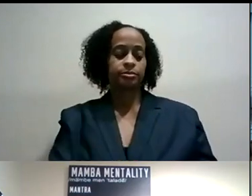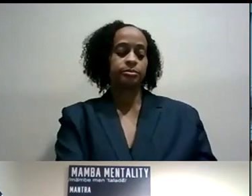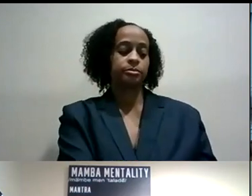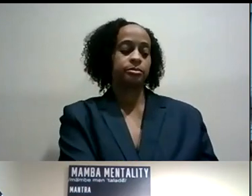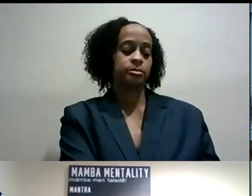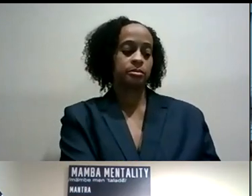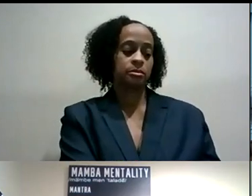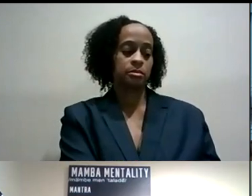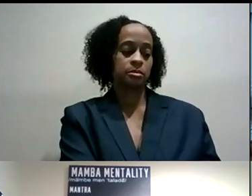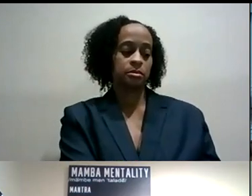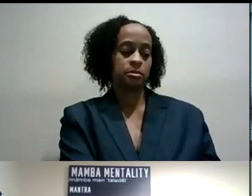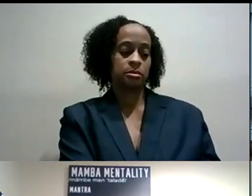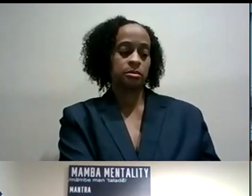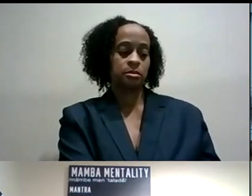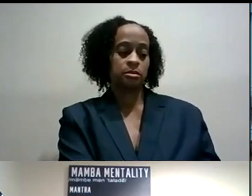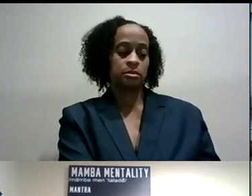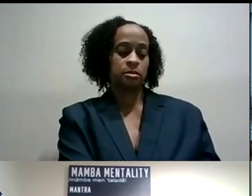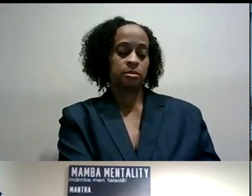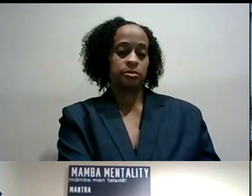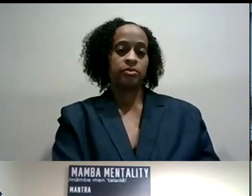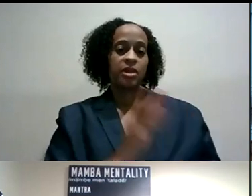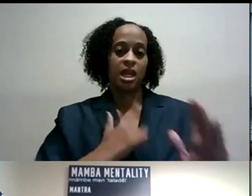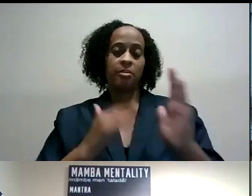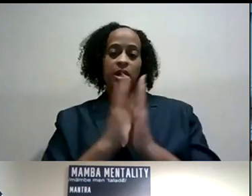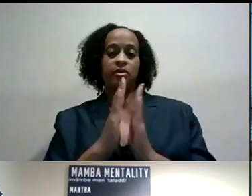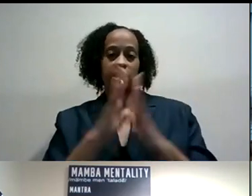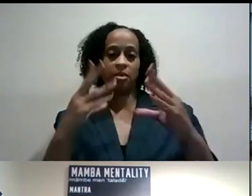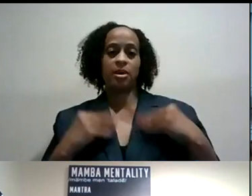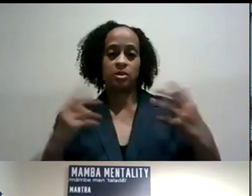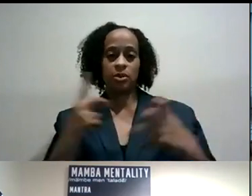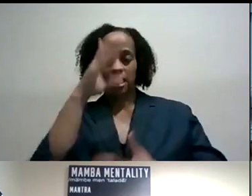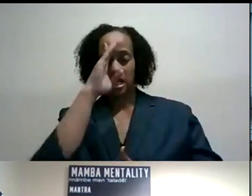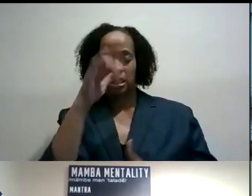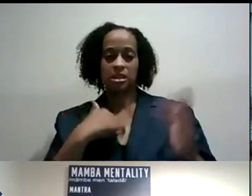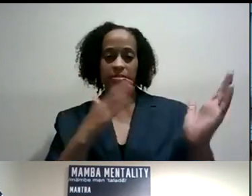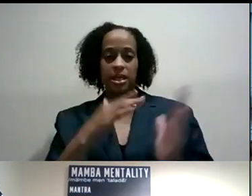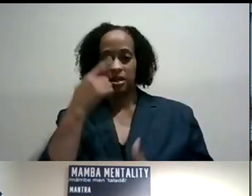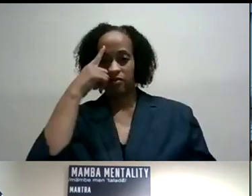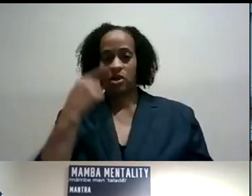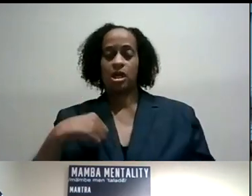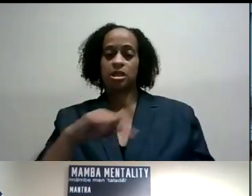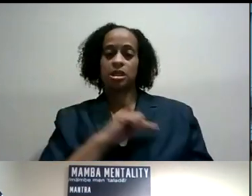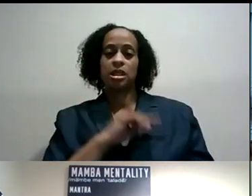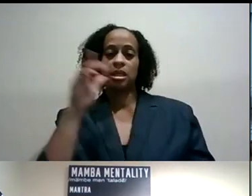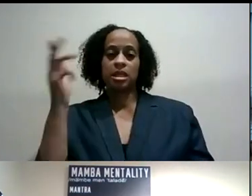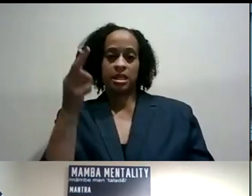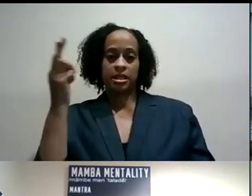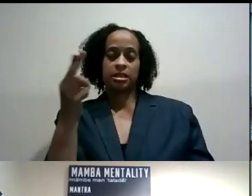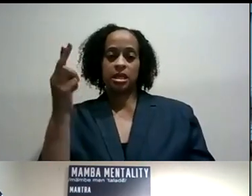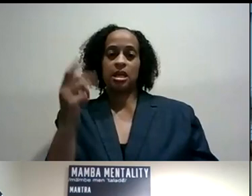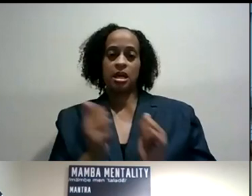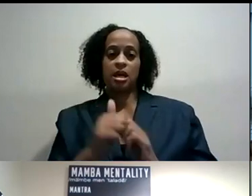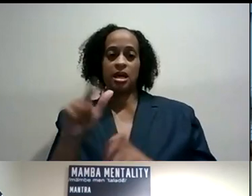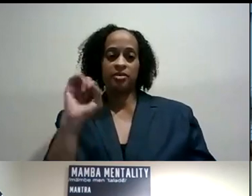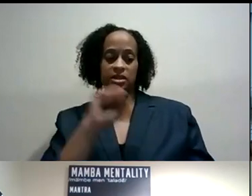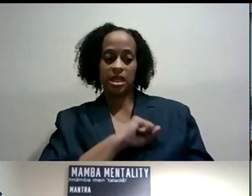Consequences? I'm praying that all of us would embrace what God has planned for us, and that is the legacy of